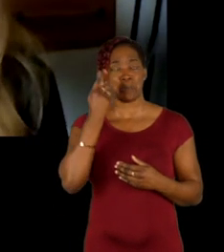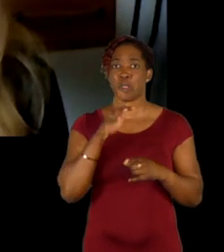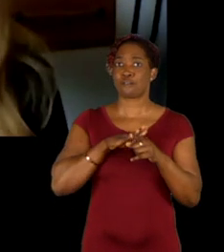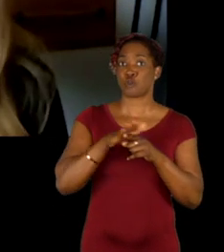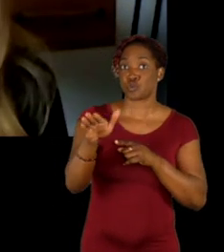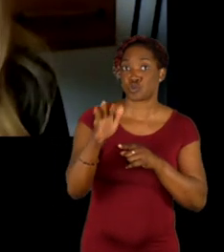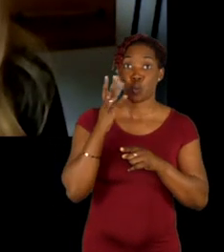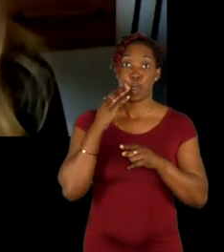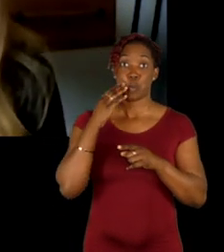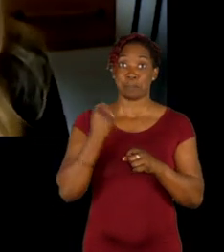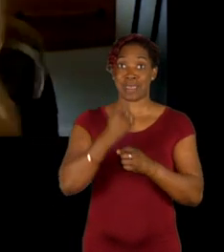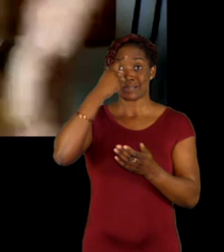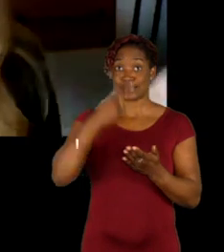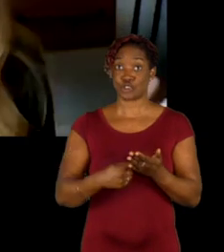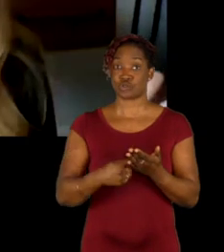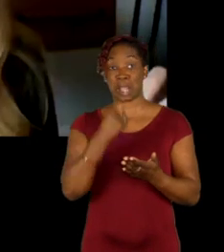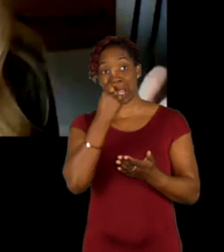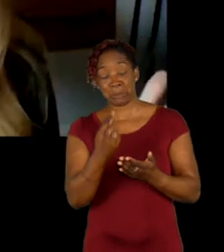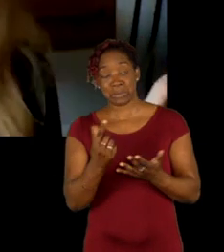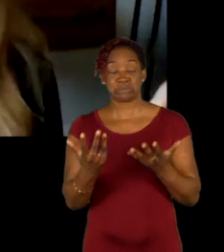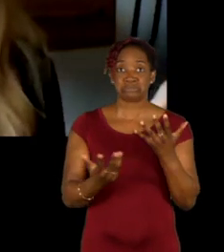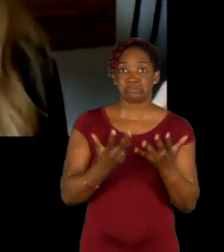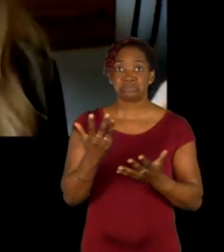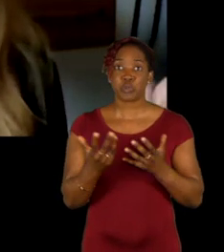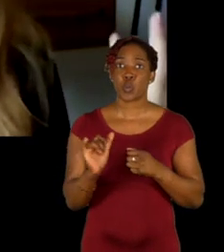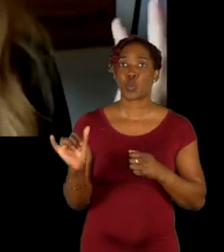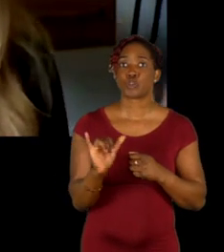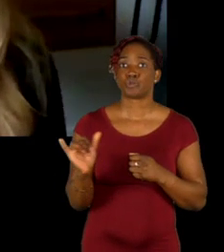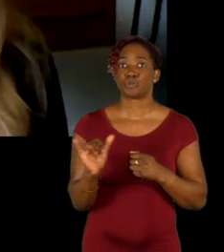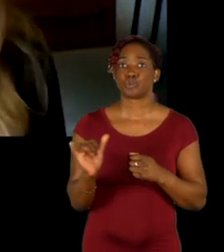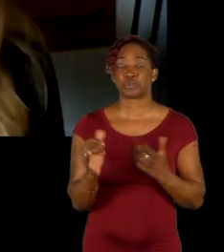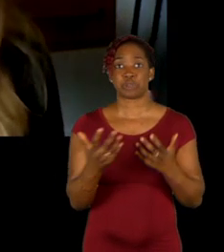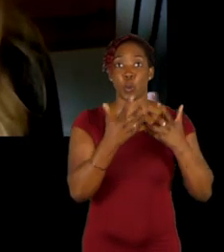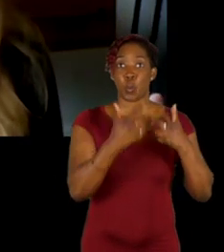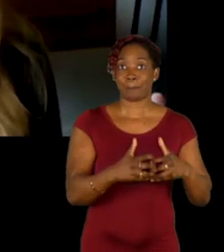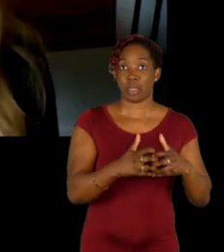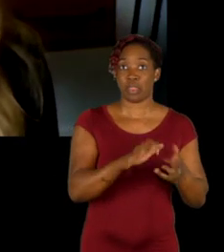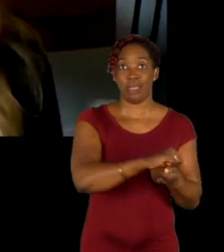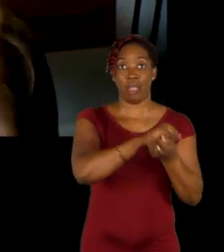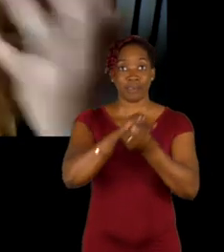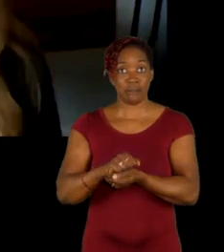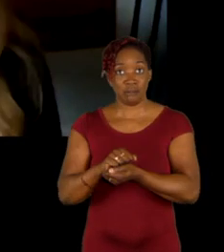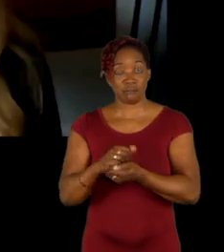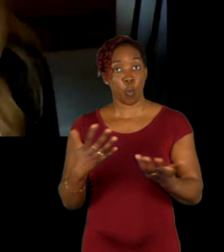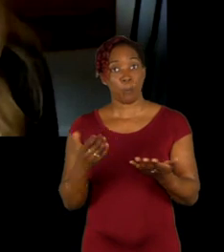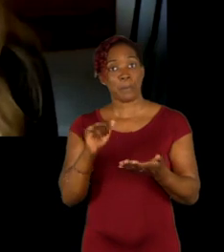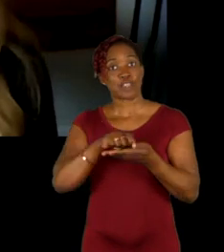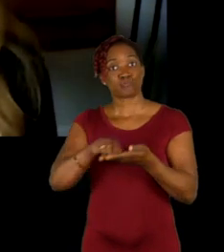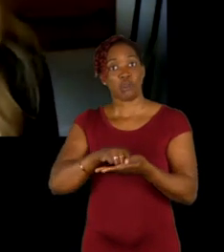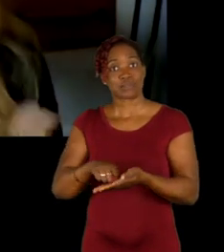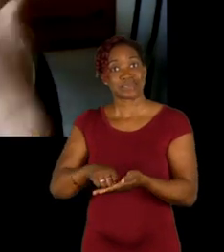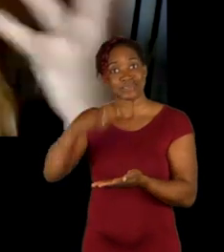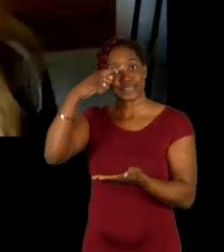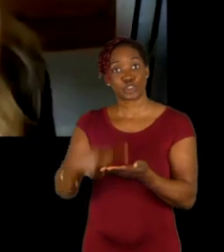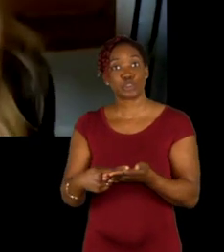future when we make decisions. And that could be a decision on which sort of equipment that we hire, or it might be a writing decision